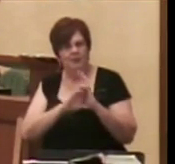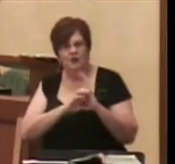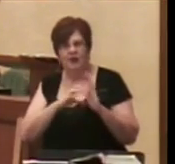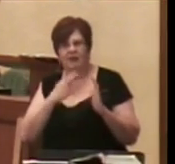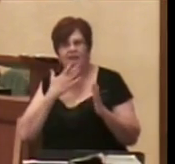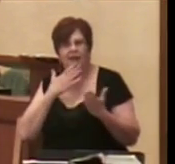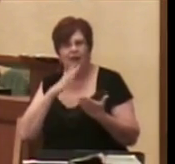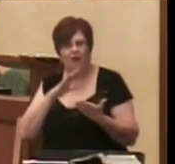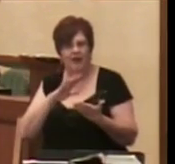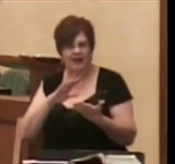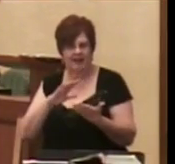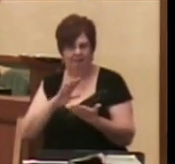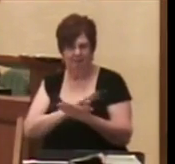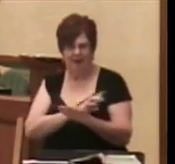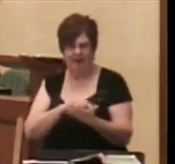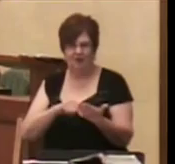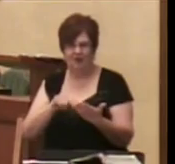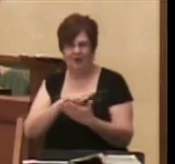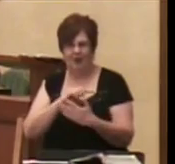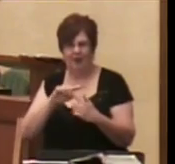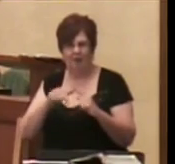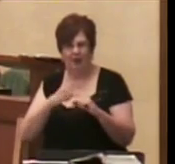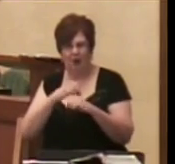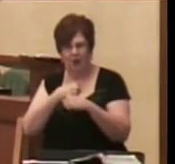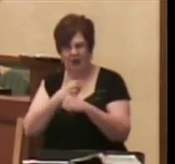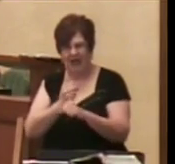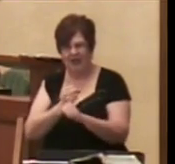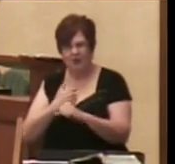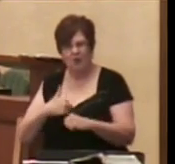page is of creation, a reminder that we can